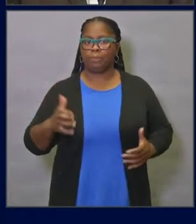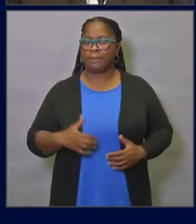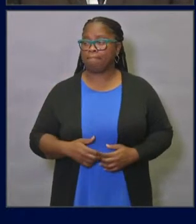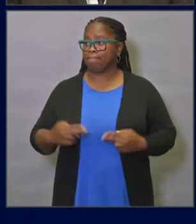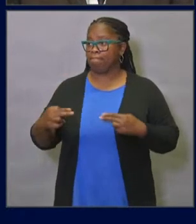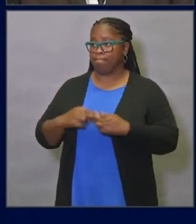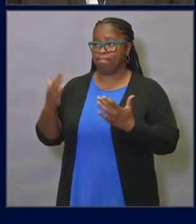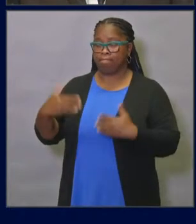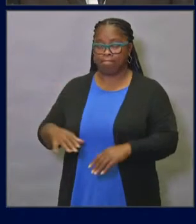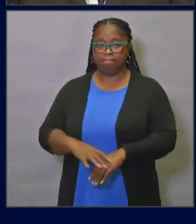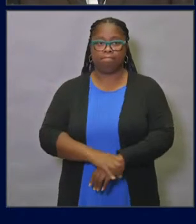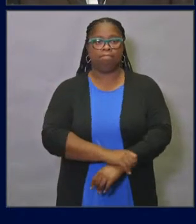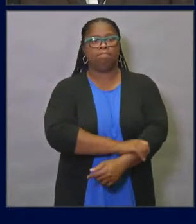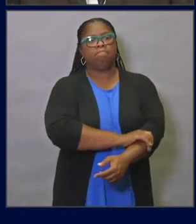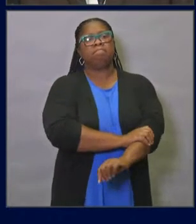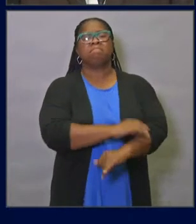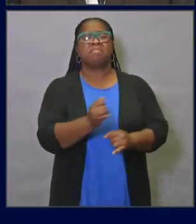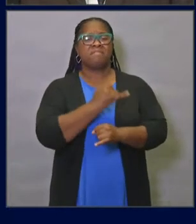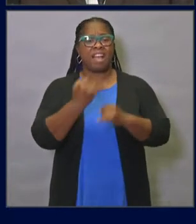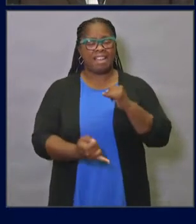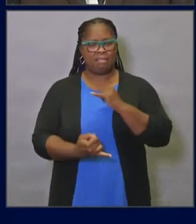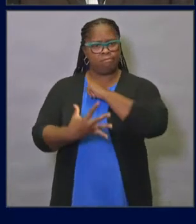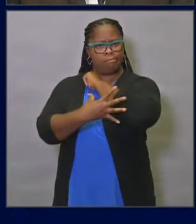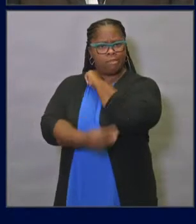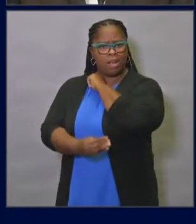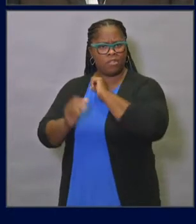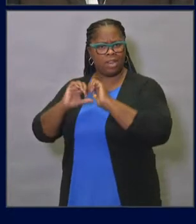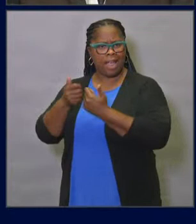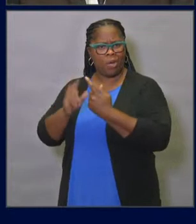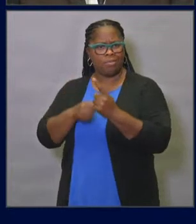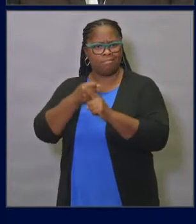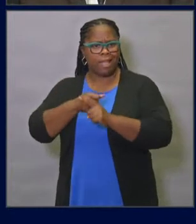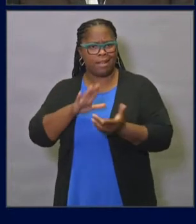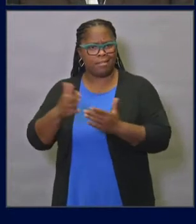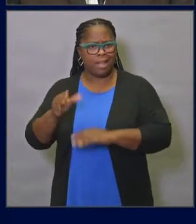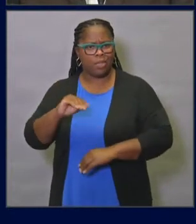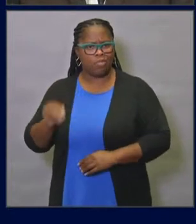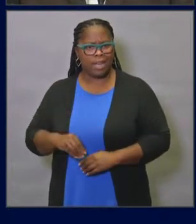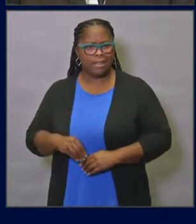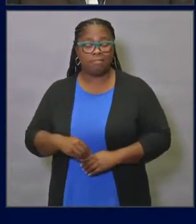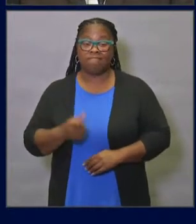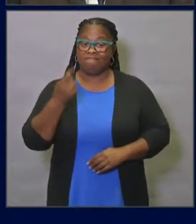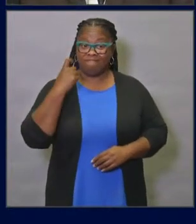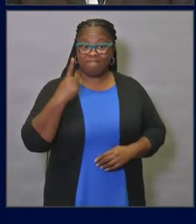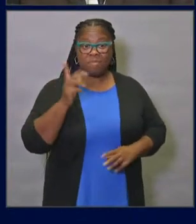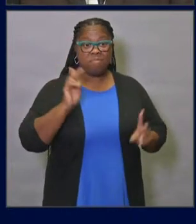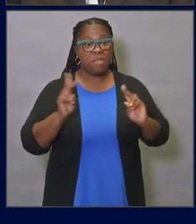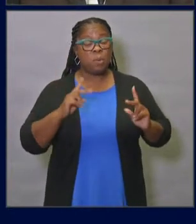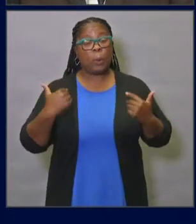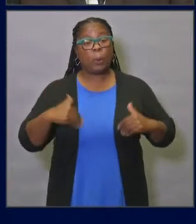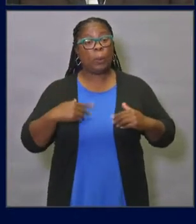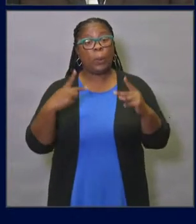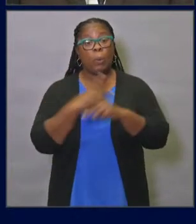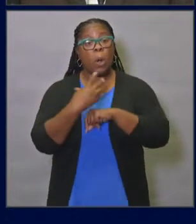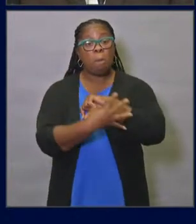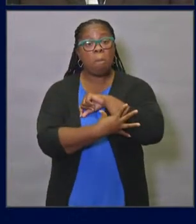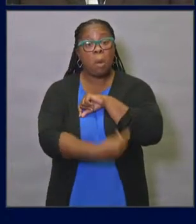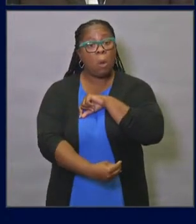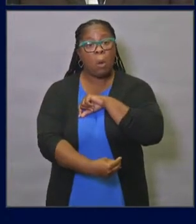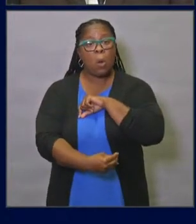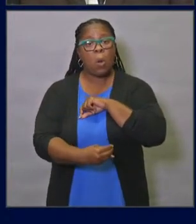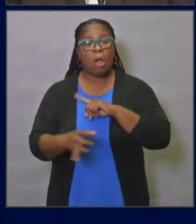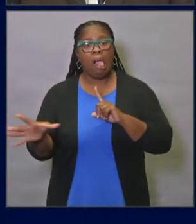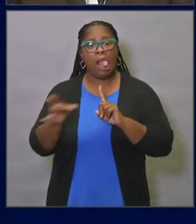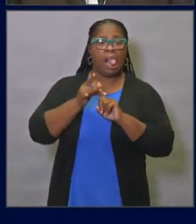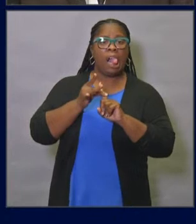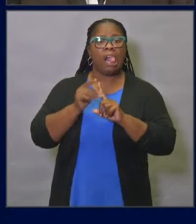Finally, I want to highlight the impact of poverty on deaths. Just as case rates are highest for those living in high poverty areas, so